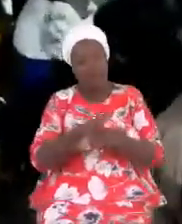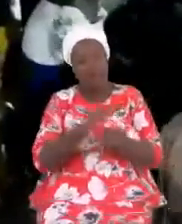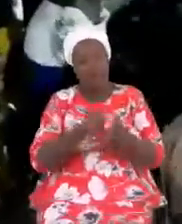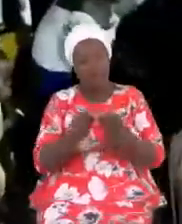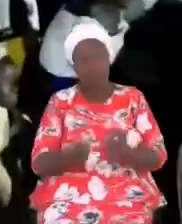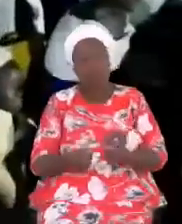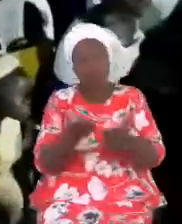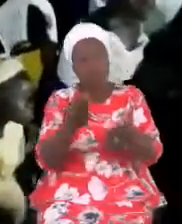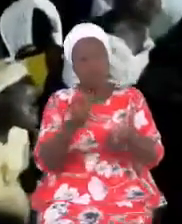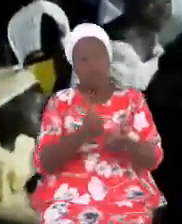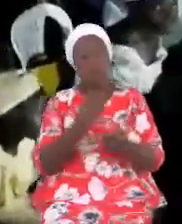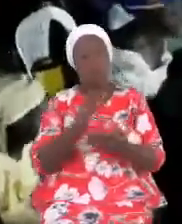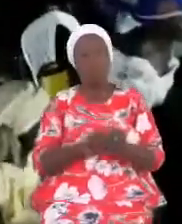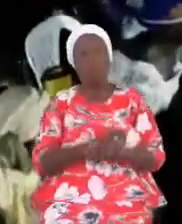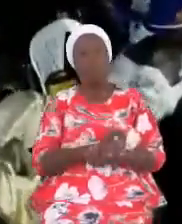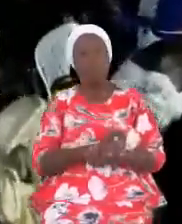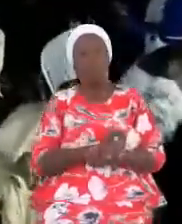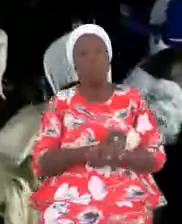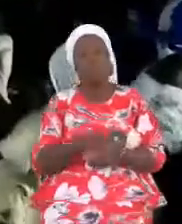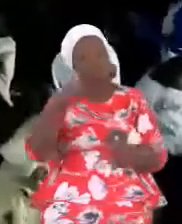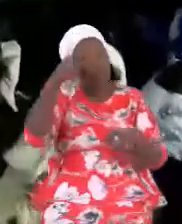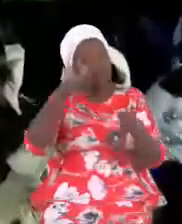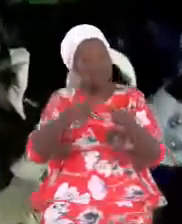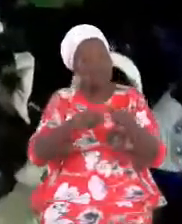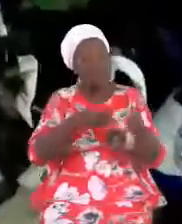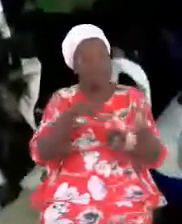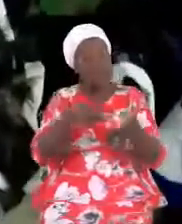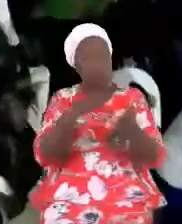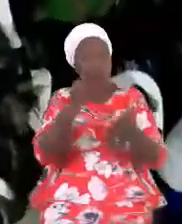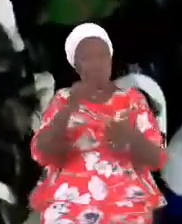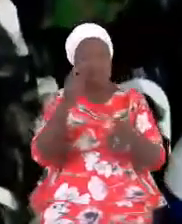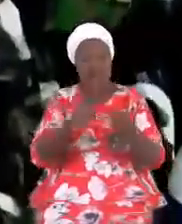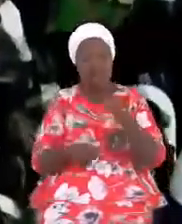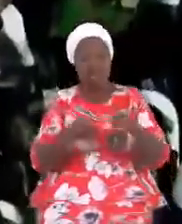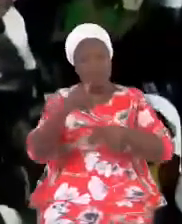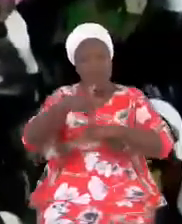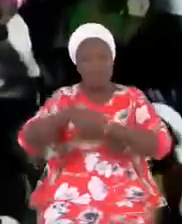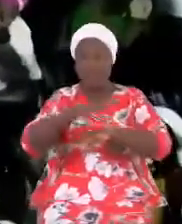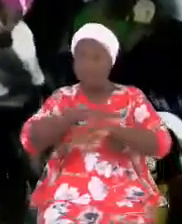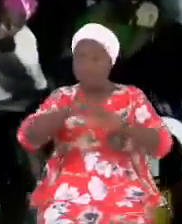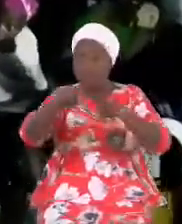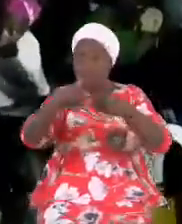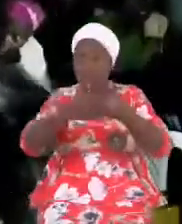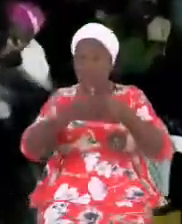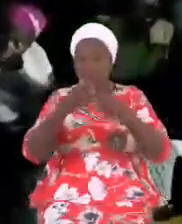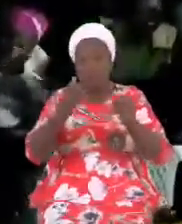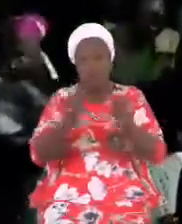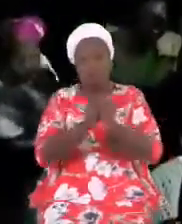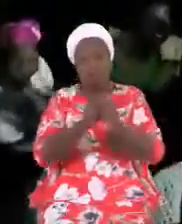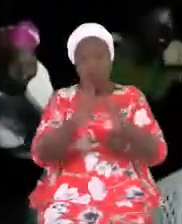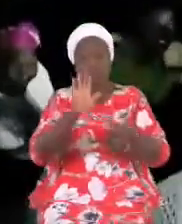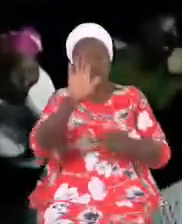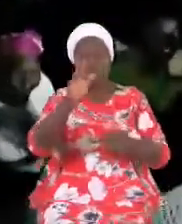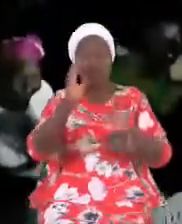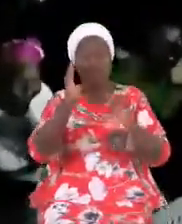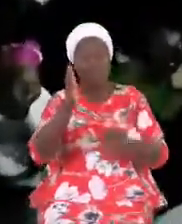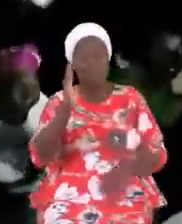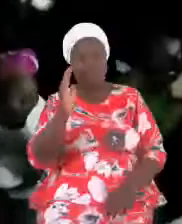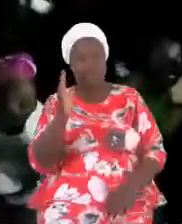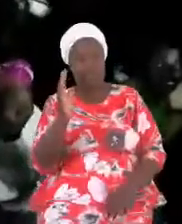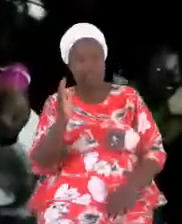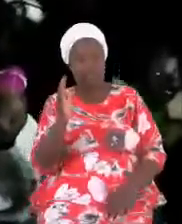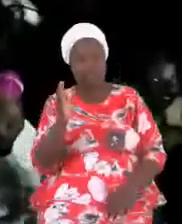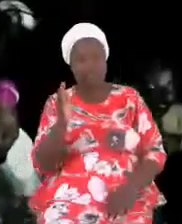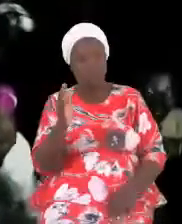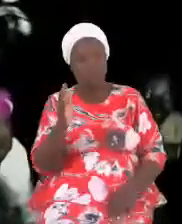Remember, this is the last night. Don't go back without your testimony. Don't go back